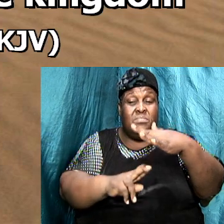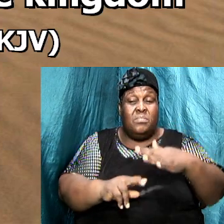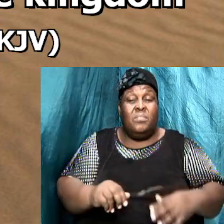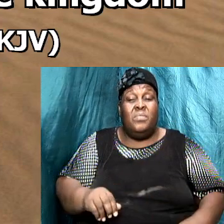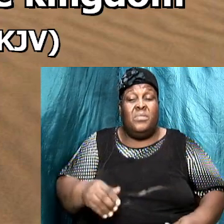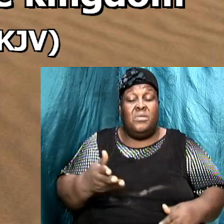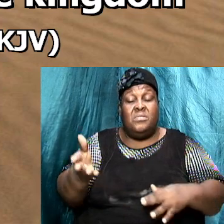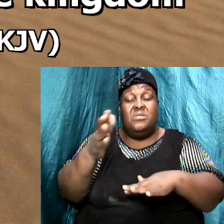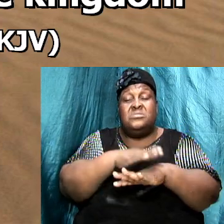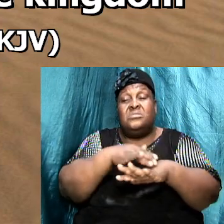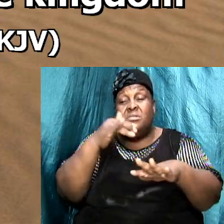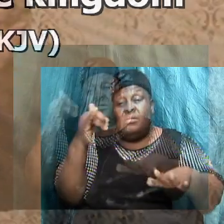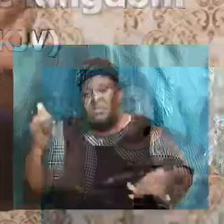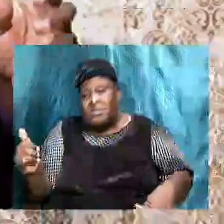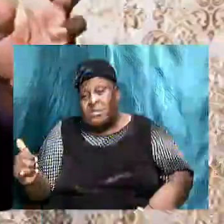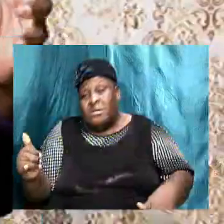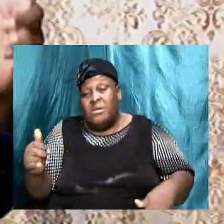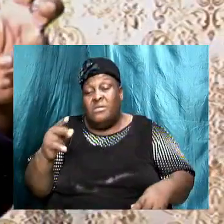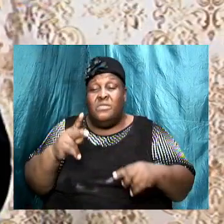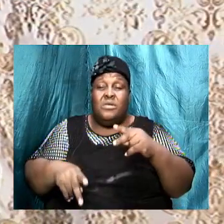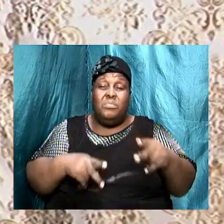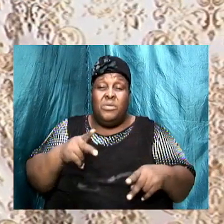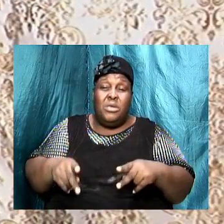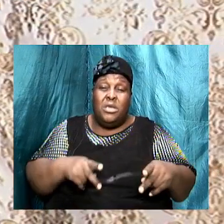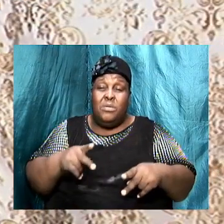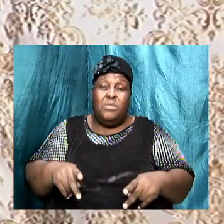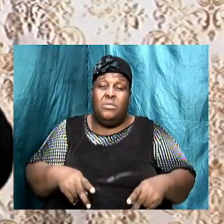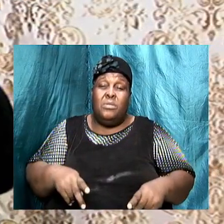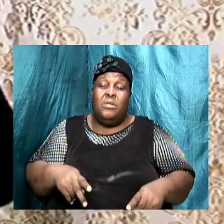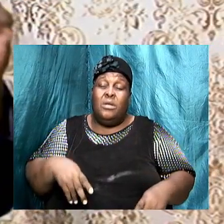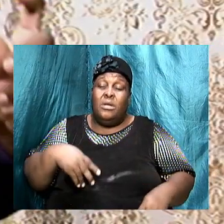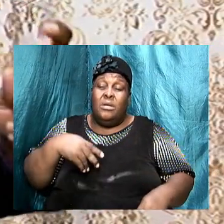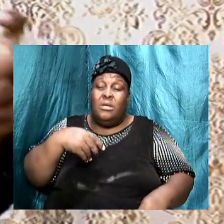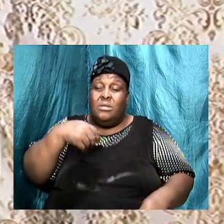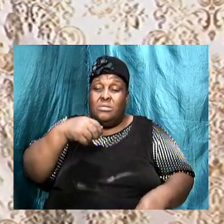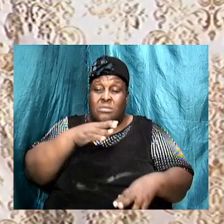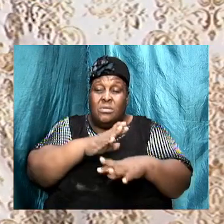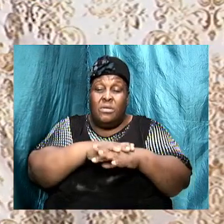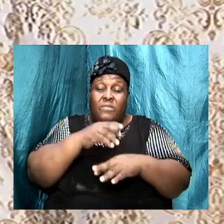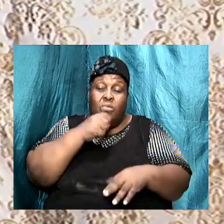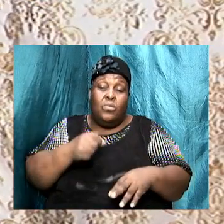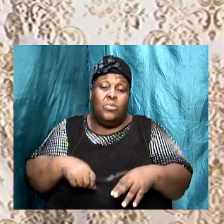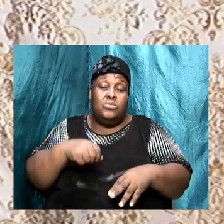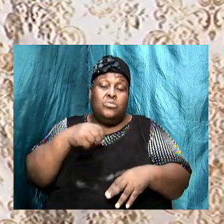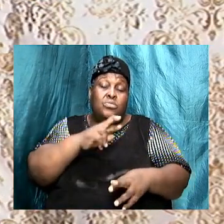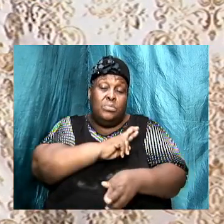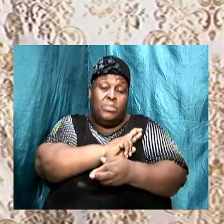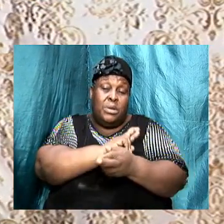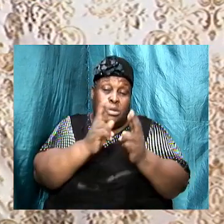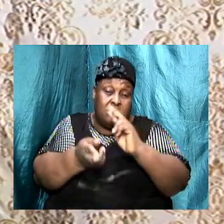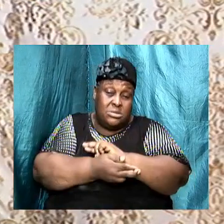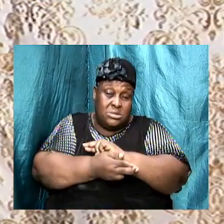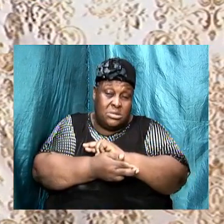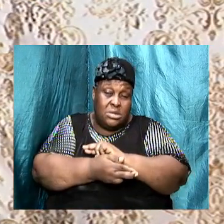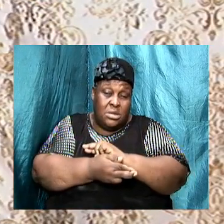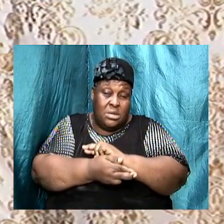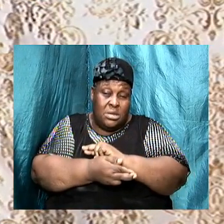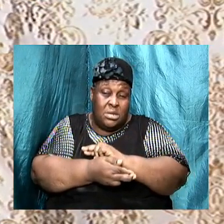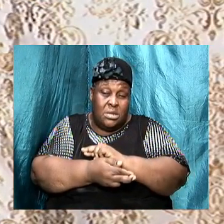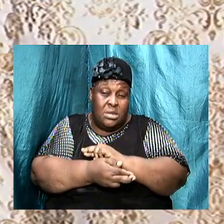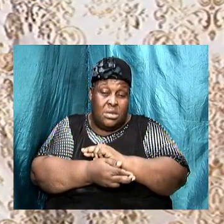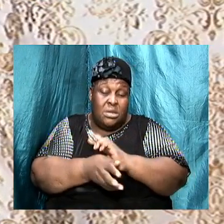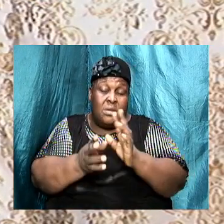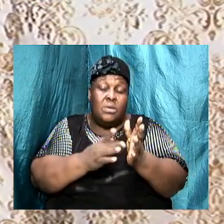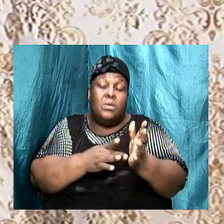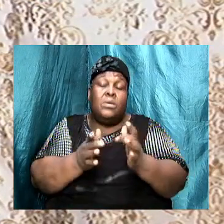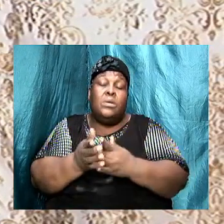There was a call for the people of old to repent. There was a call for nation to repent. The forerunner now of